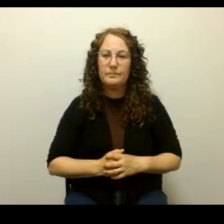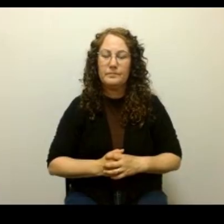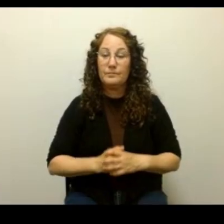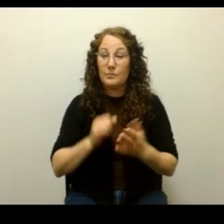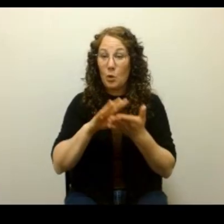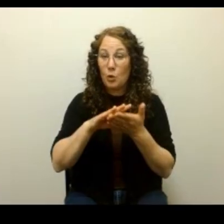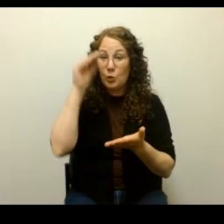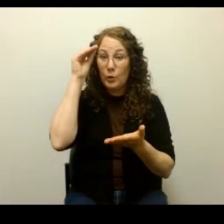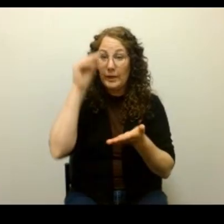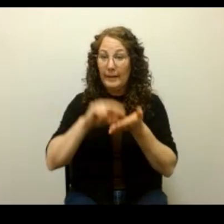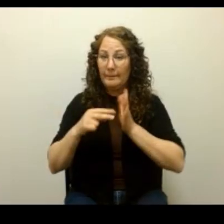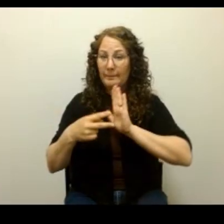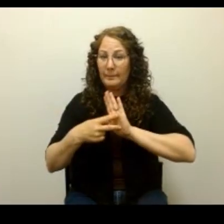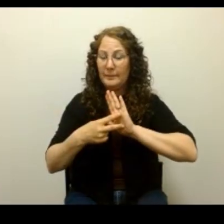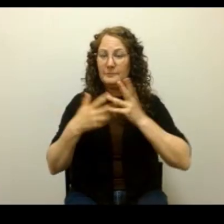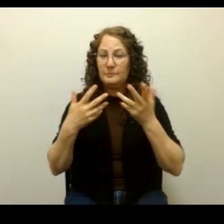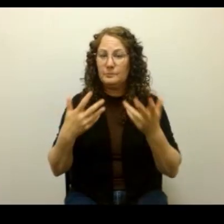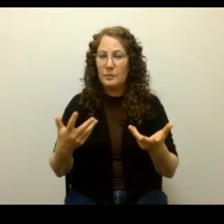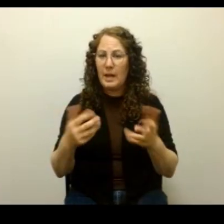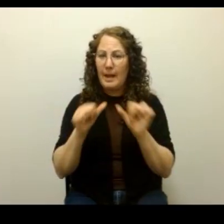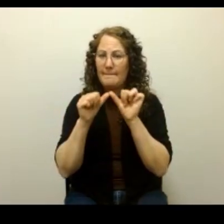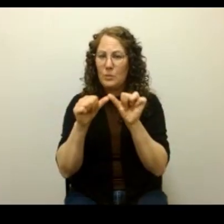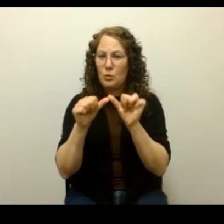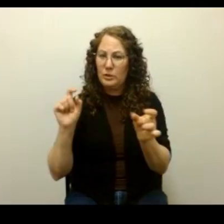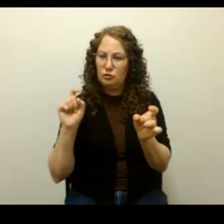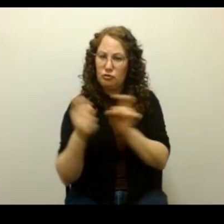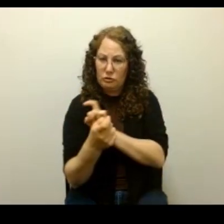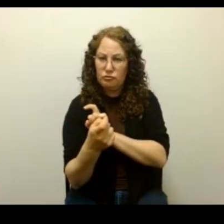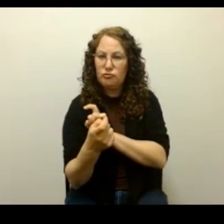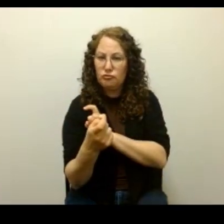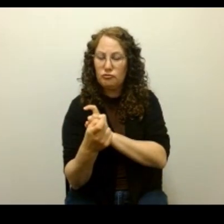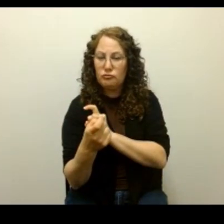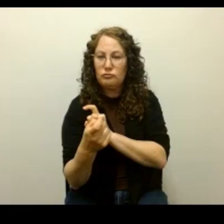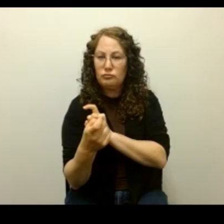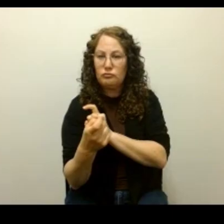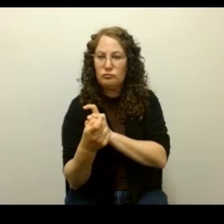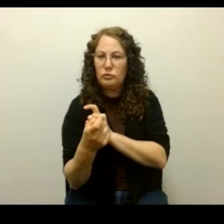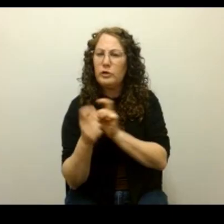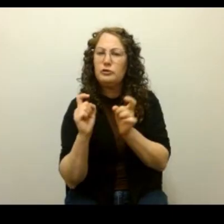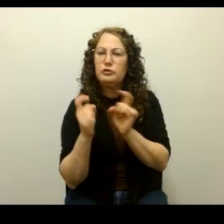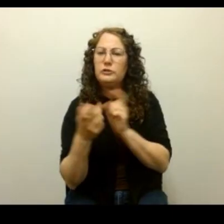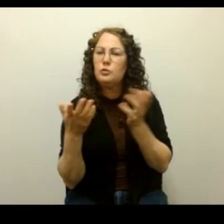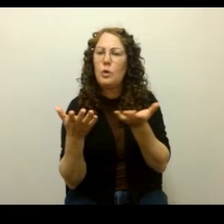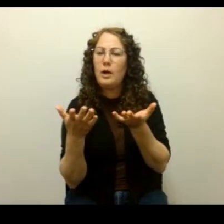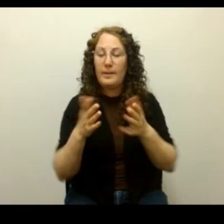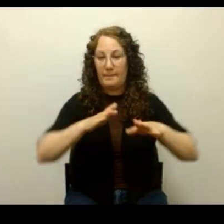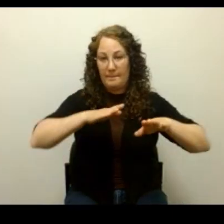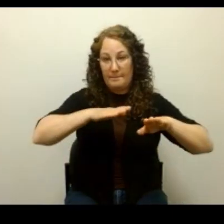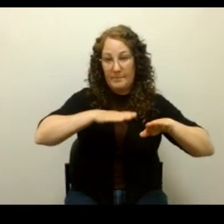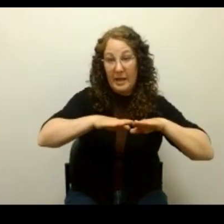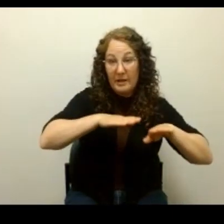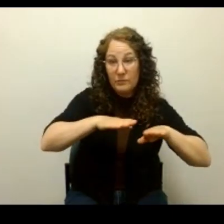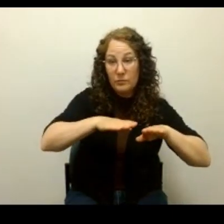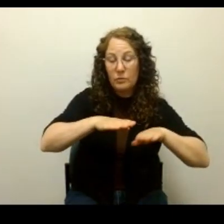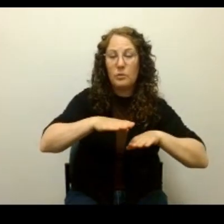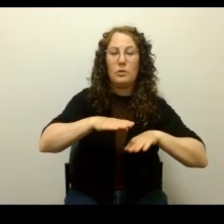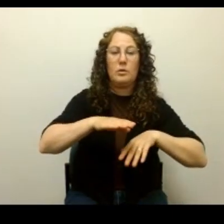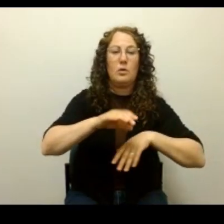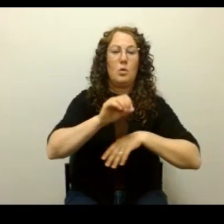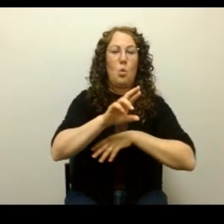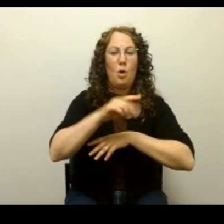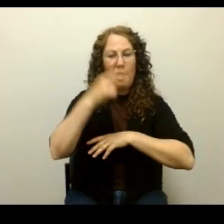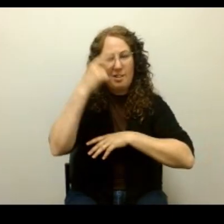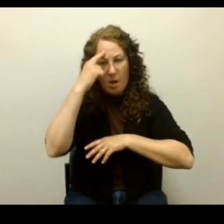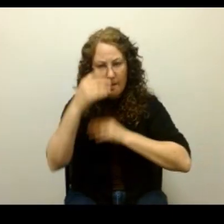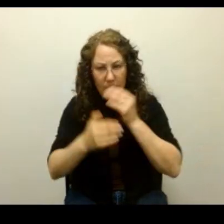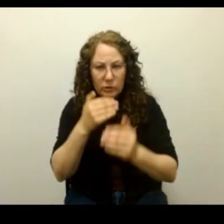Learning is a relatively permanent change in behavior or thought